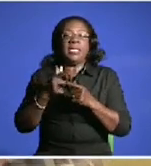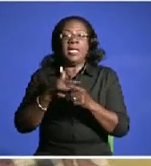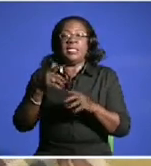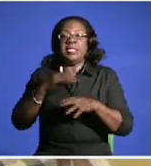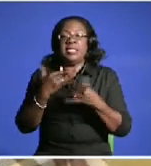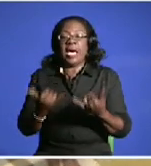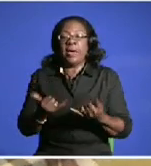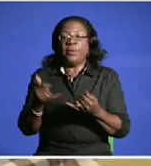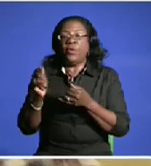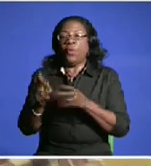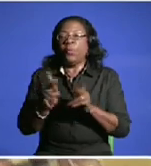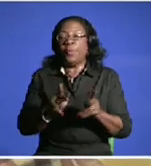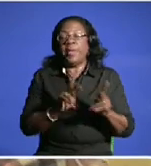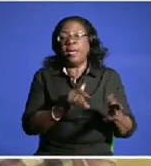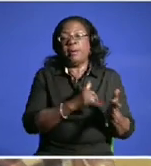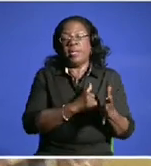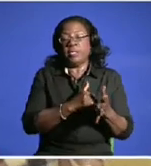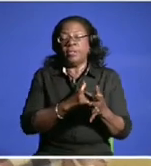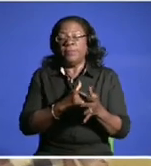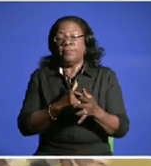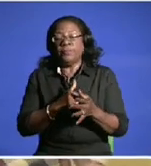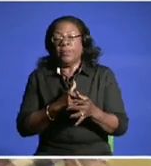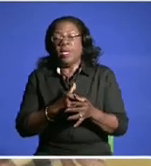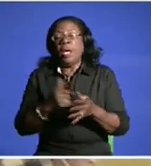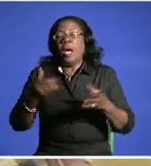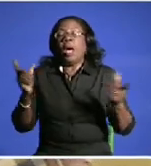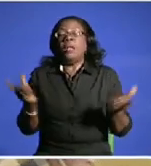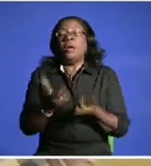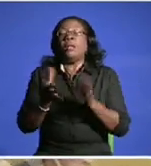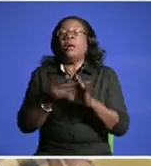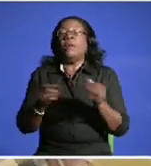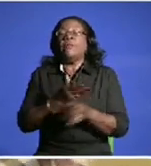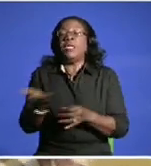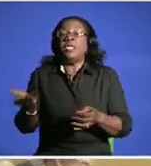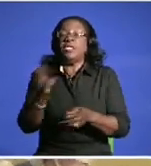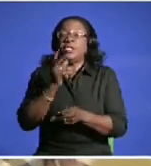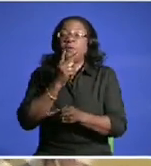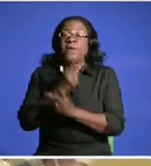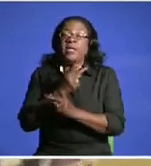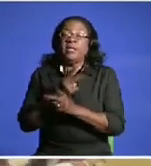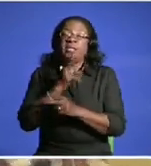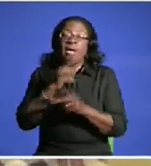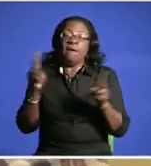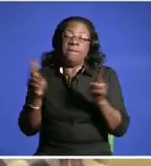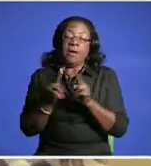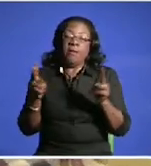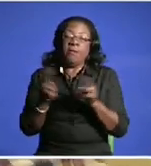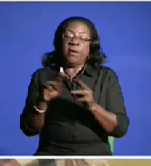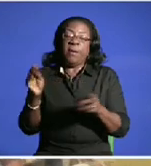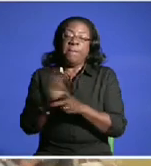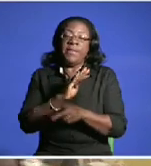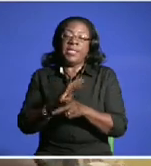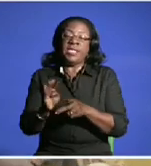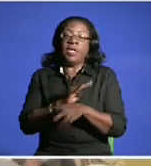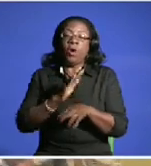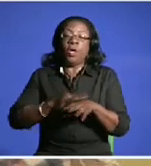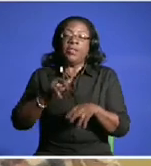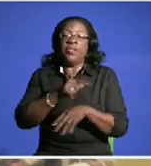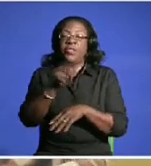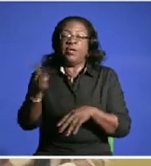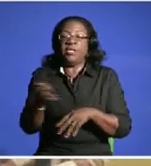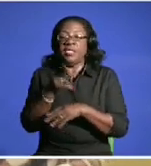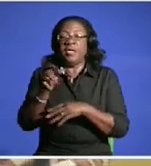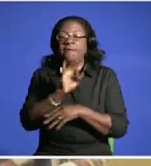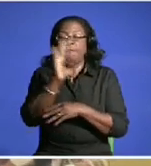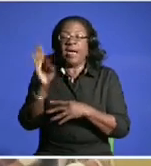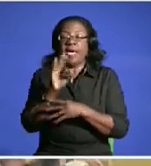I know a lot of these stores out here are busy on Thursday, Friday, Saturday, and Sunday. And so a lot of